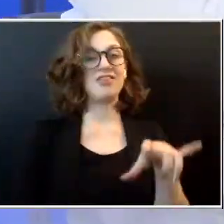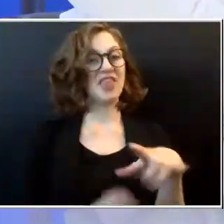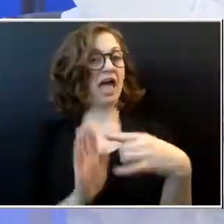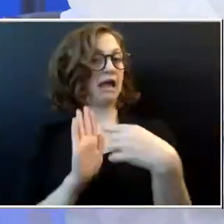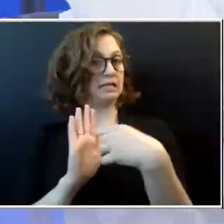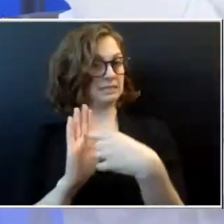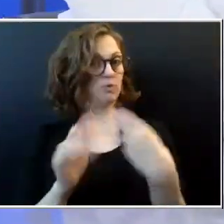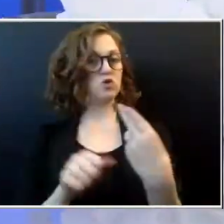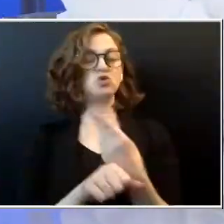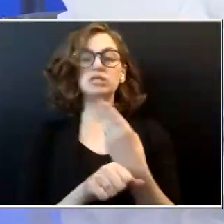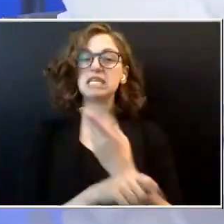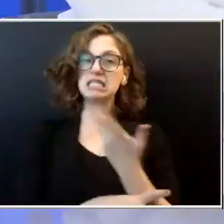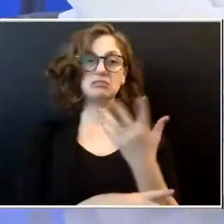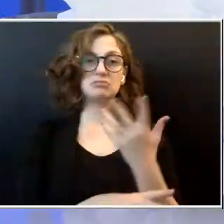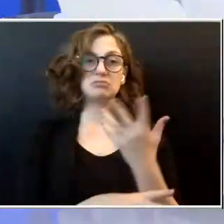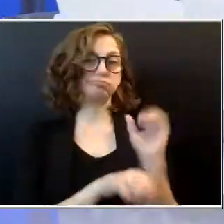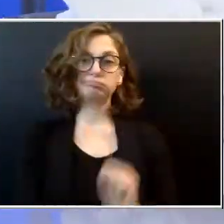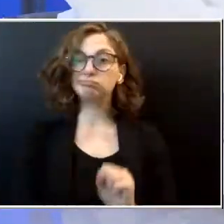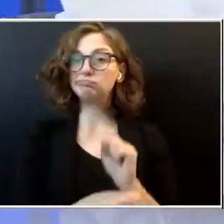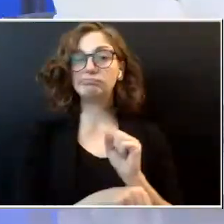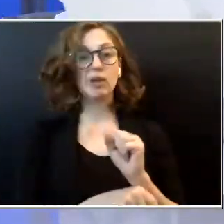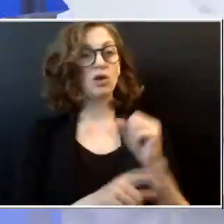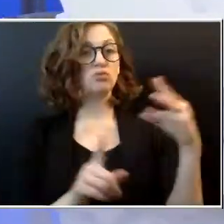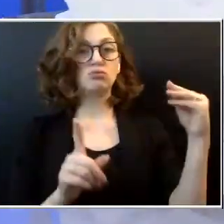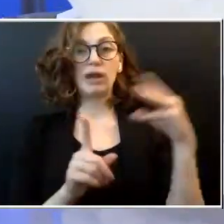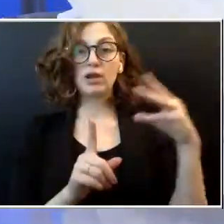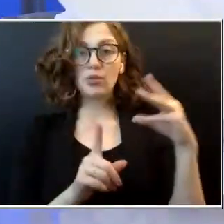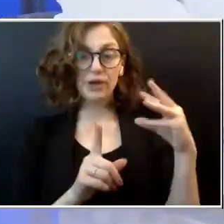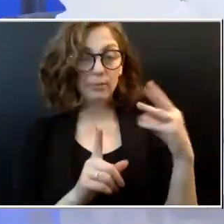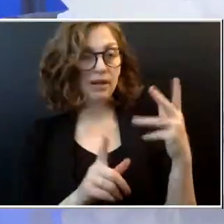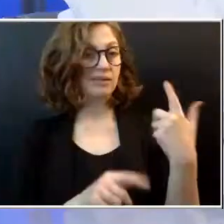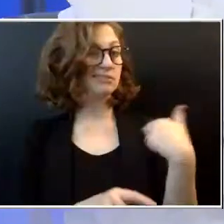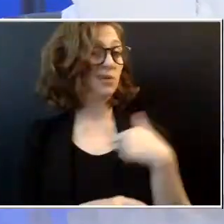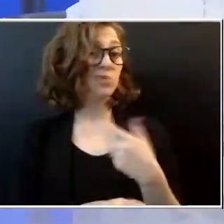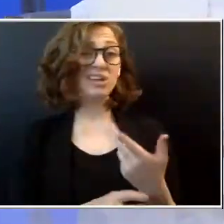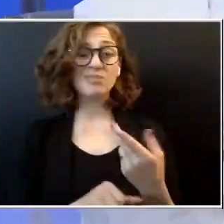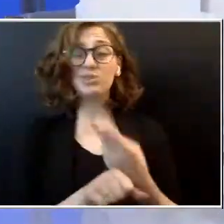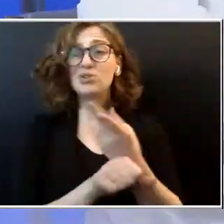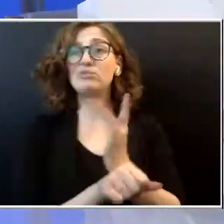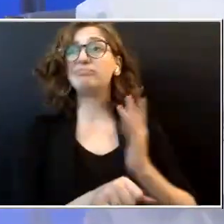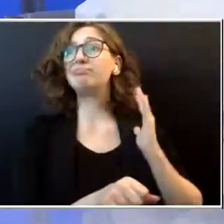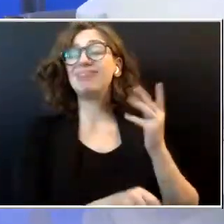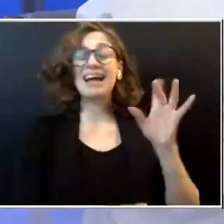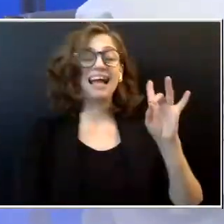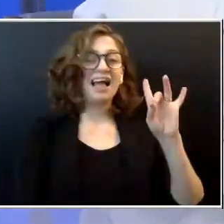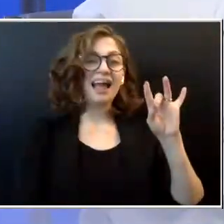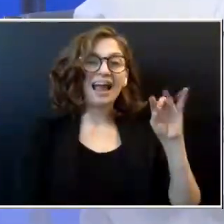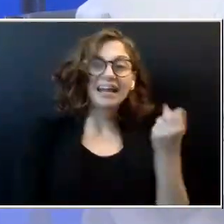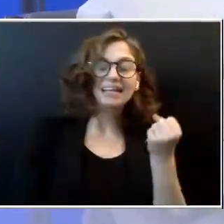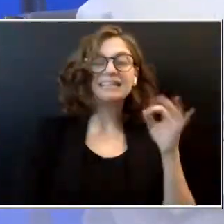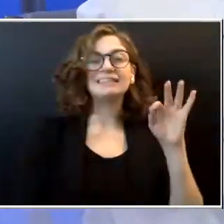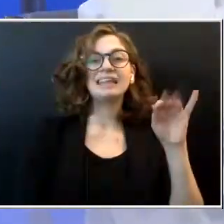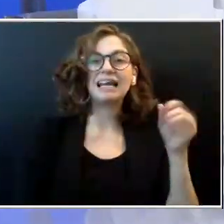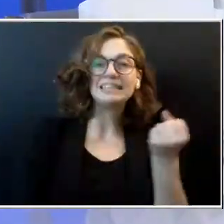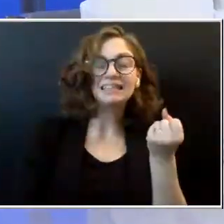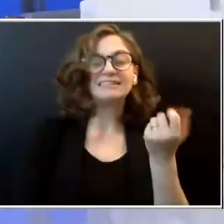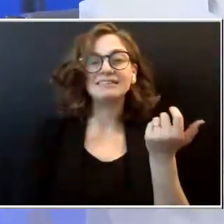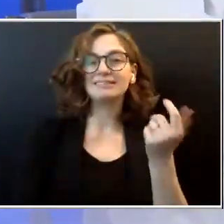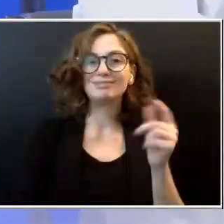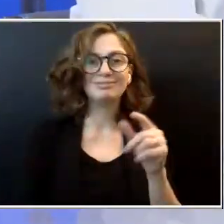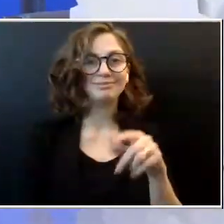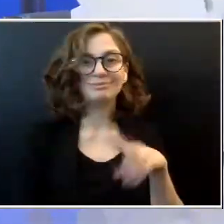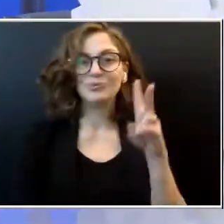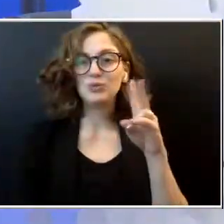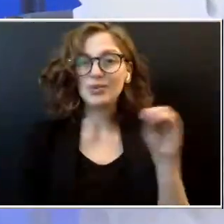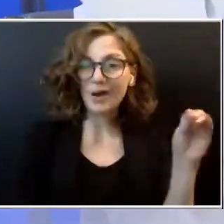radiotherapy, stuff that we would have used, obviously, 80s, 90s, and into the 2000s. And then over time and everything, we've been